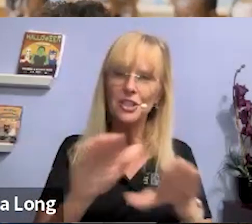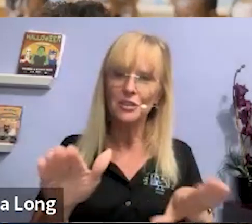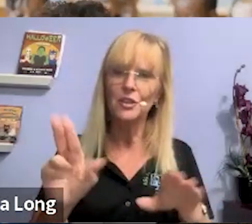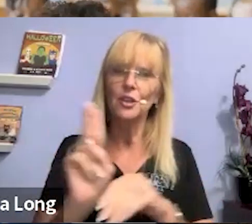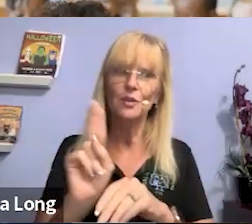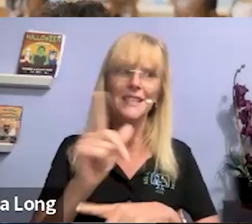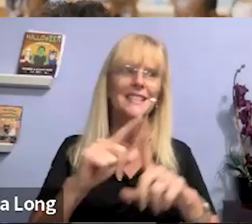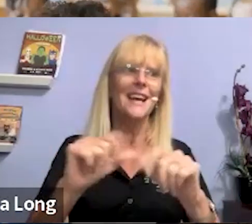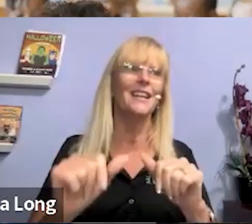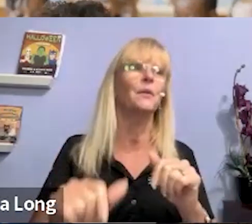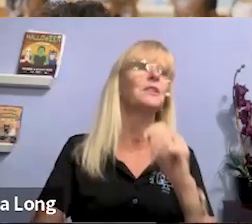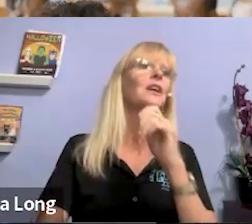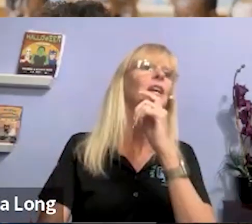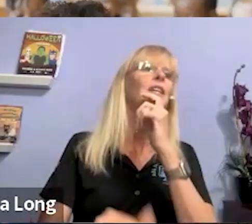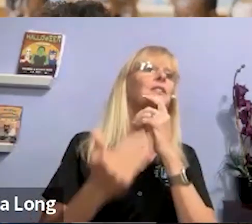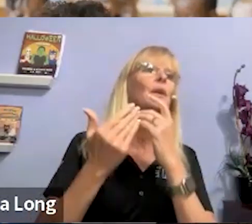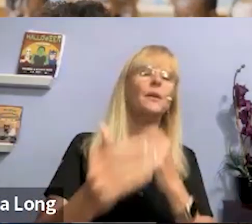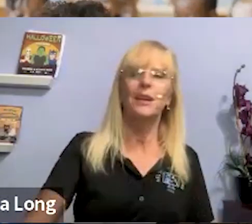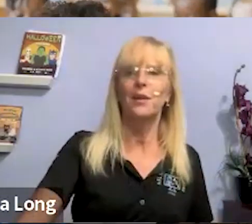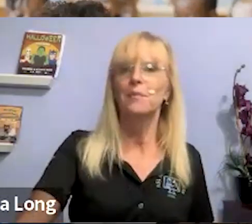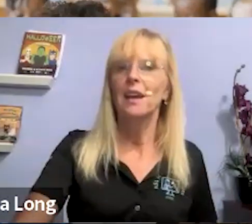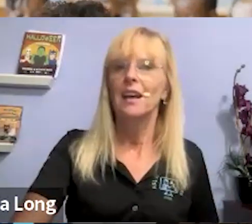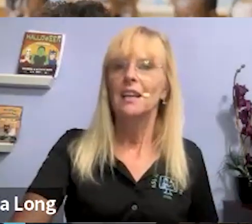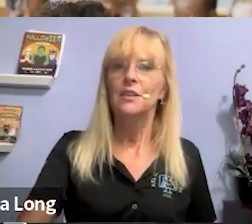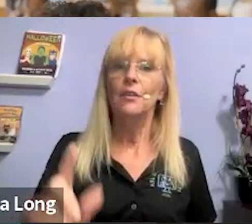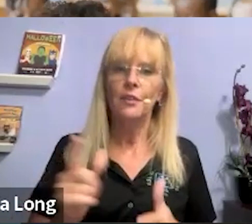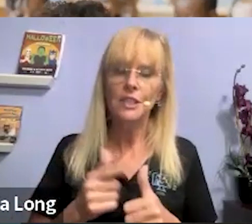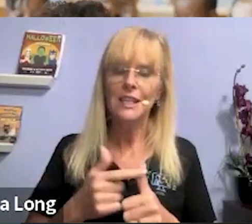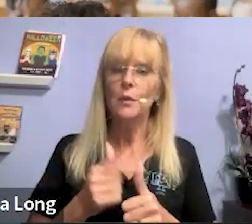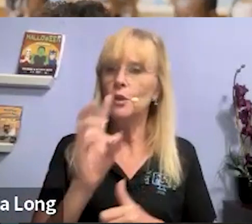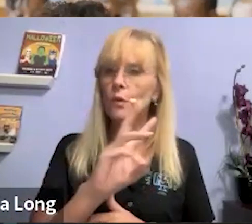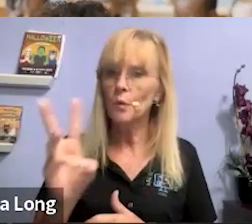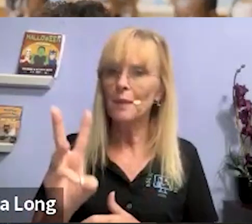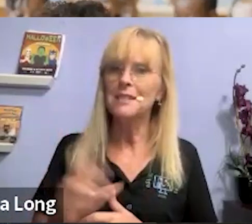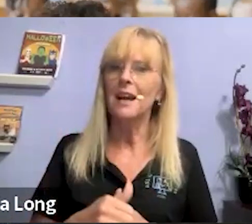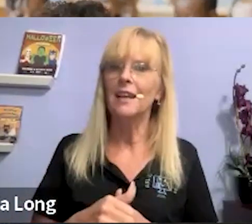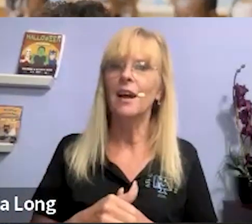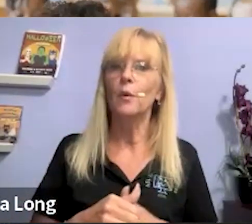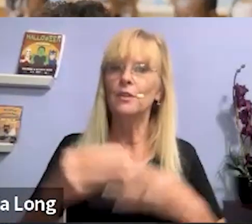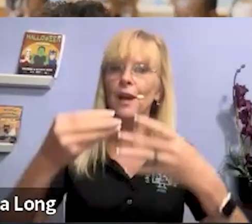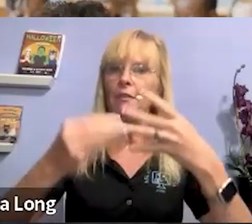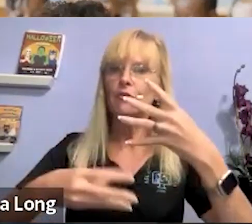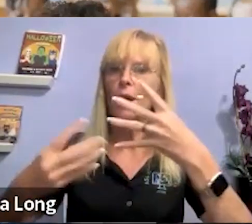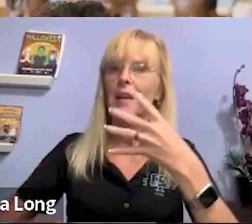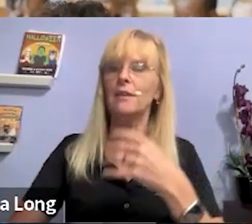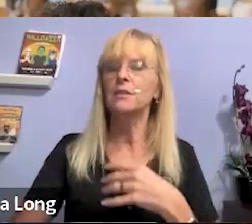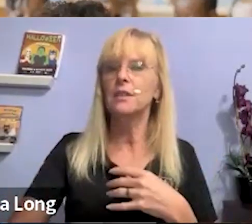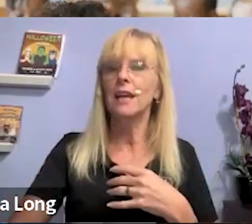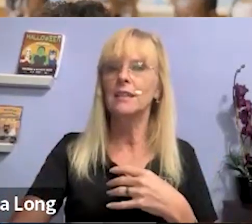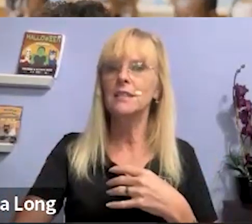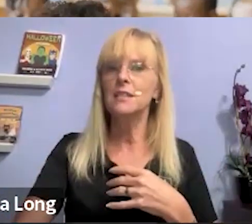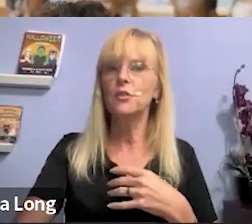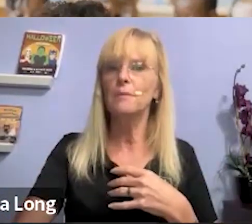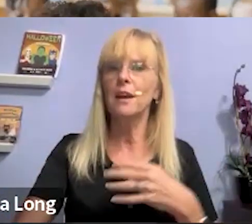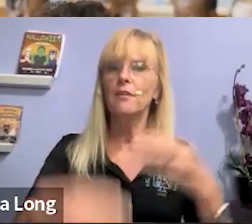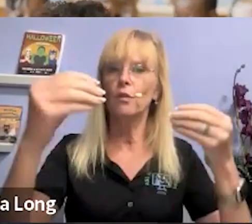working with children using sign language. So here we go. So first here, when you're on the website, we do have drop downs, and